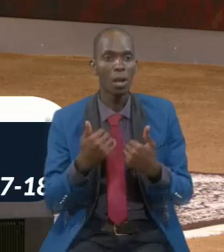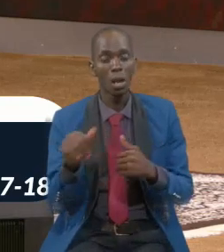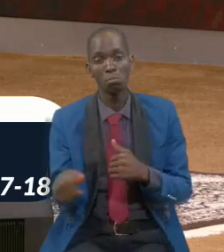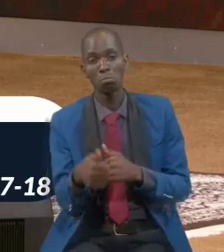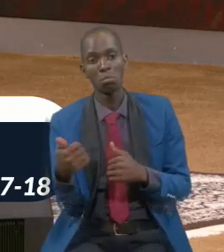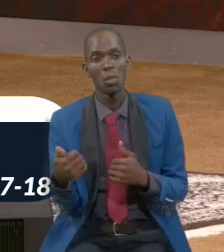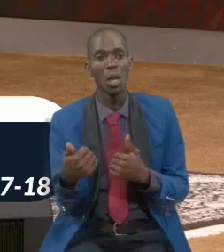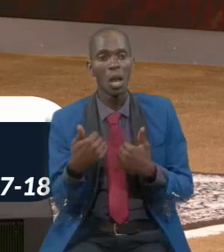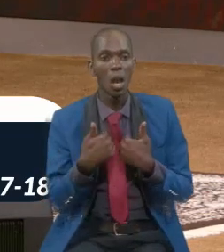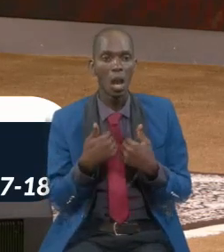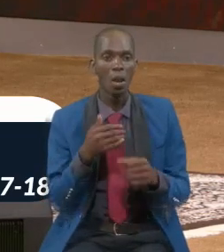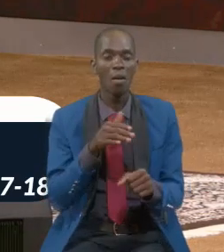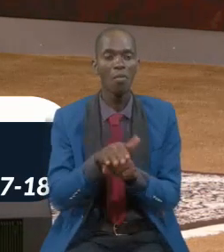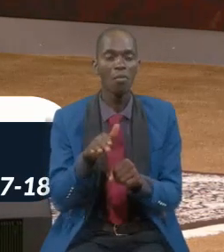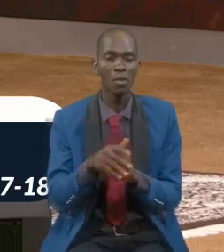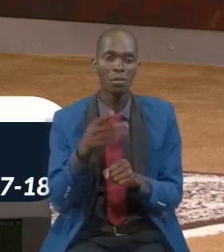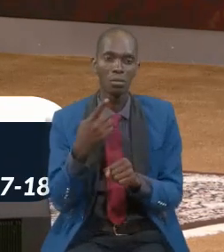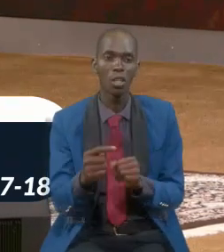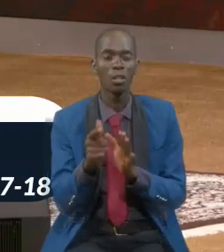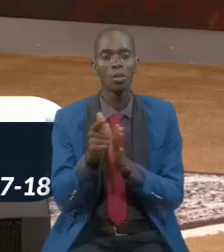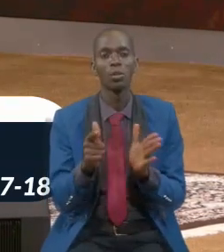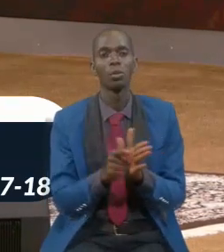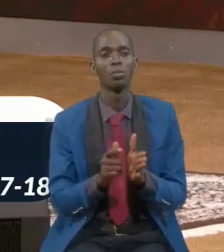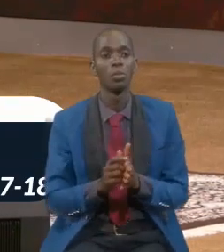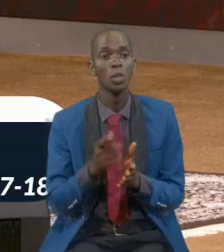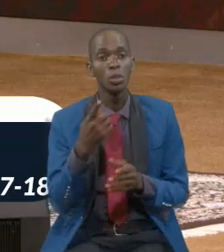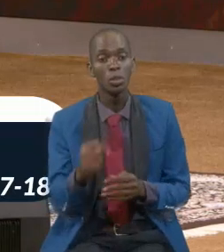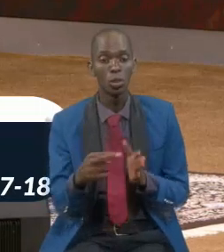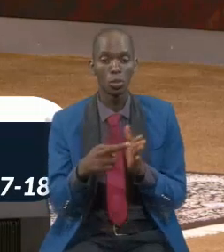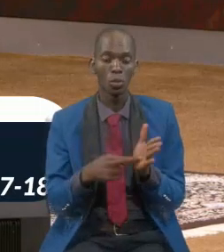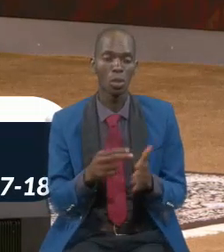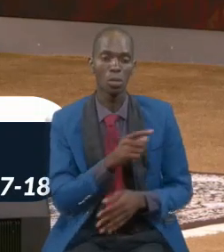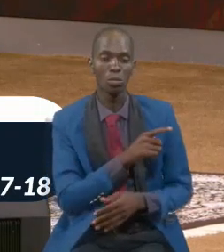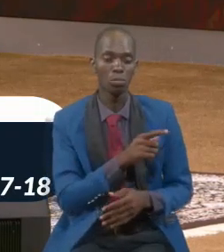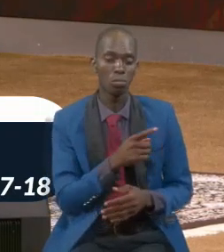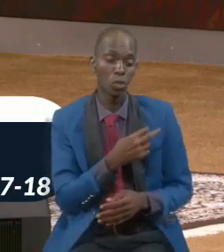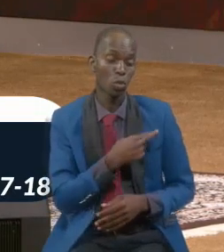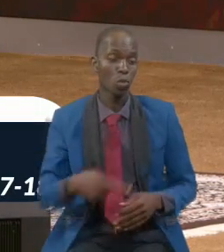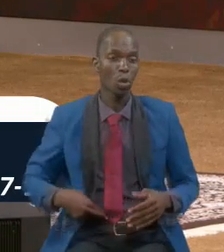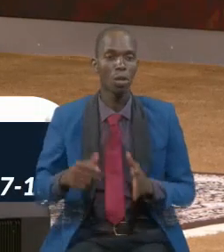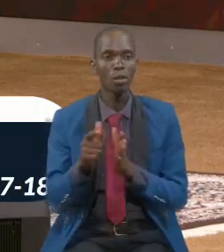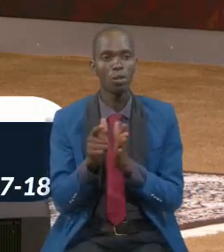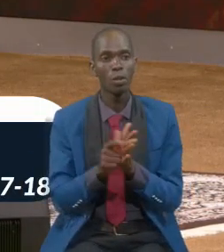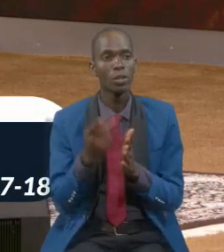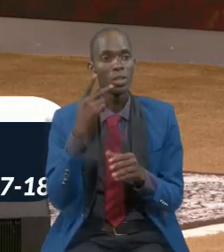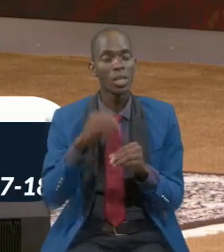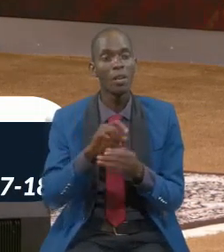another has fulfilled the law the Royal law verse n if verse